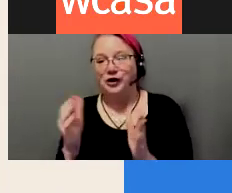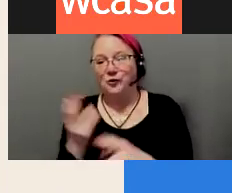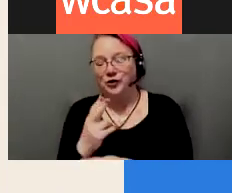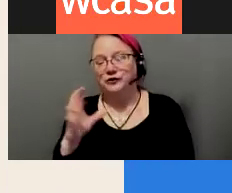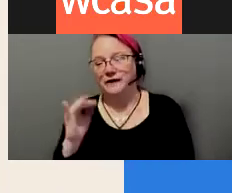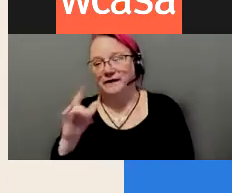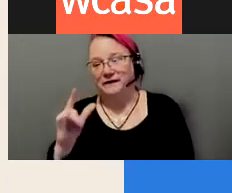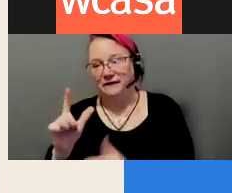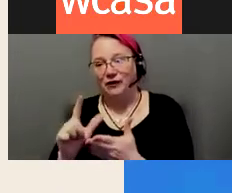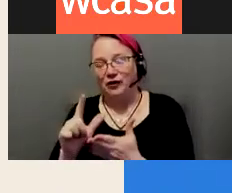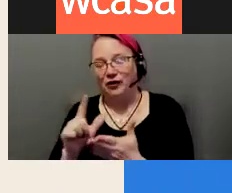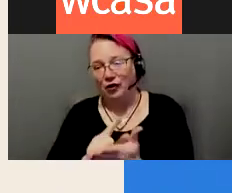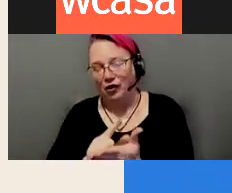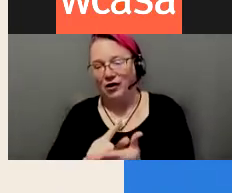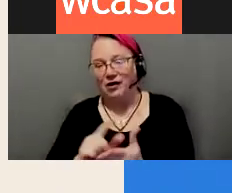law options.